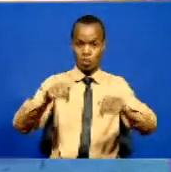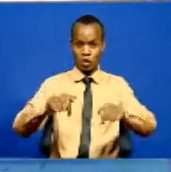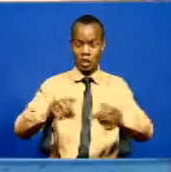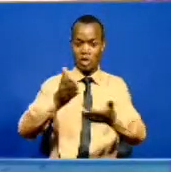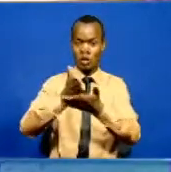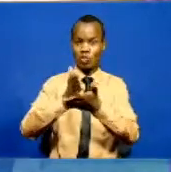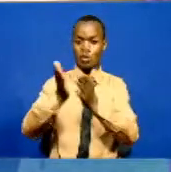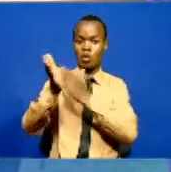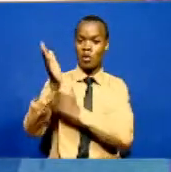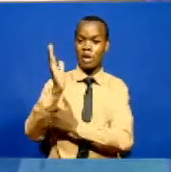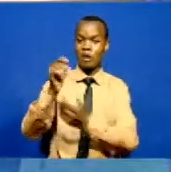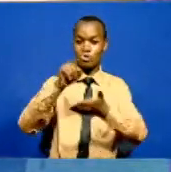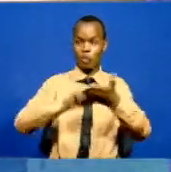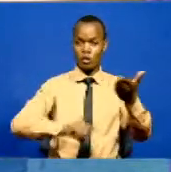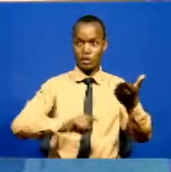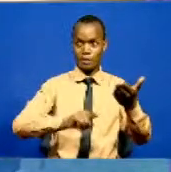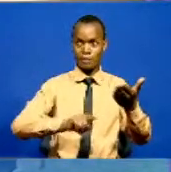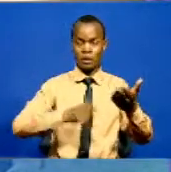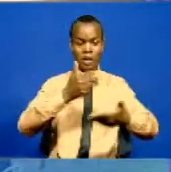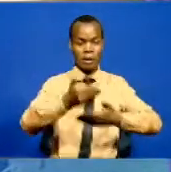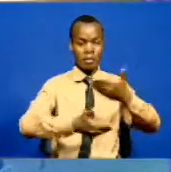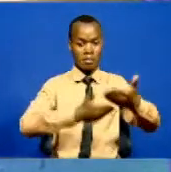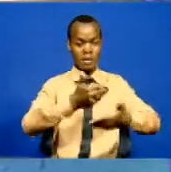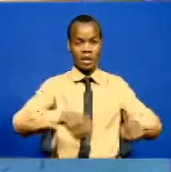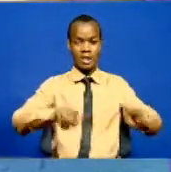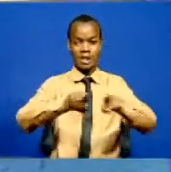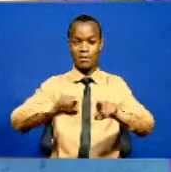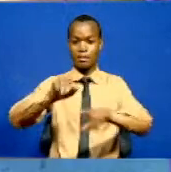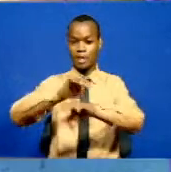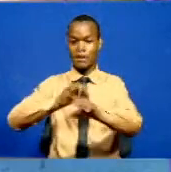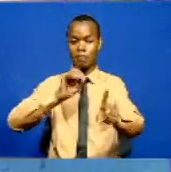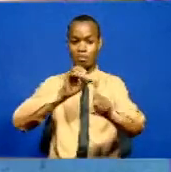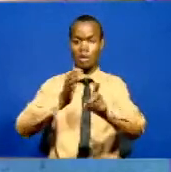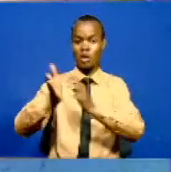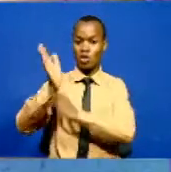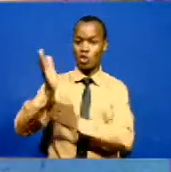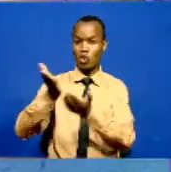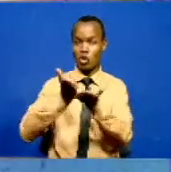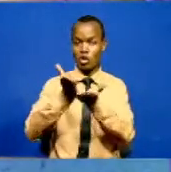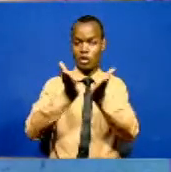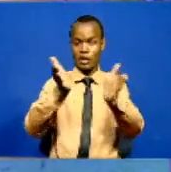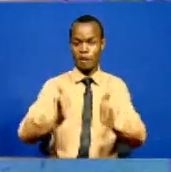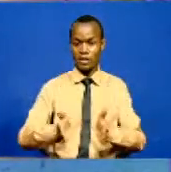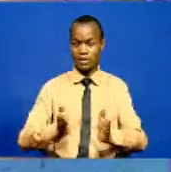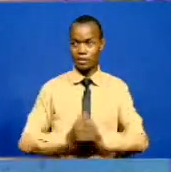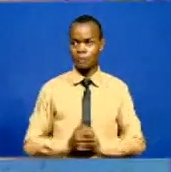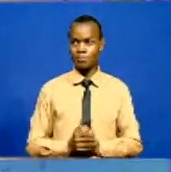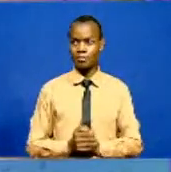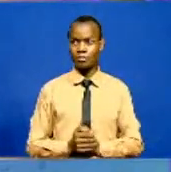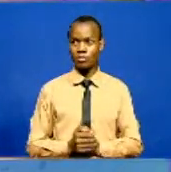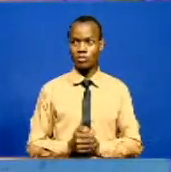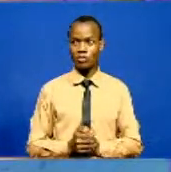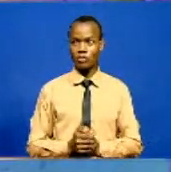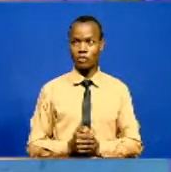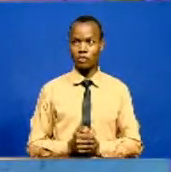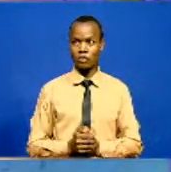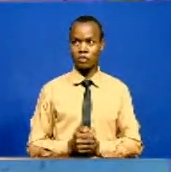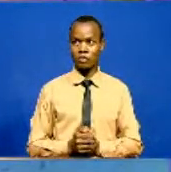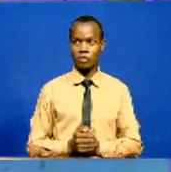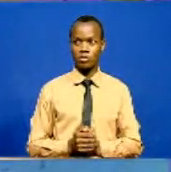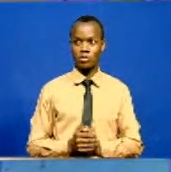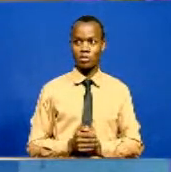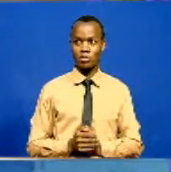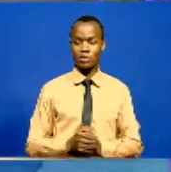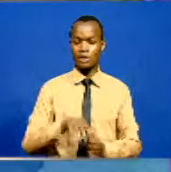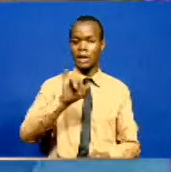to consult and sought counsel from God's servants. An Italian by